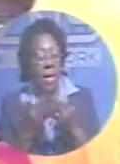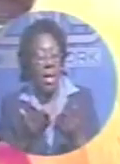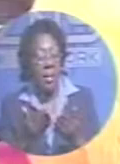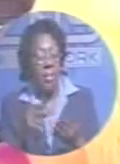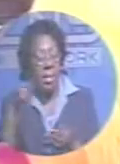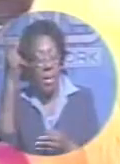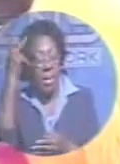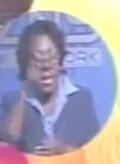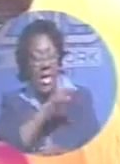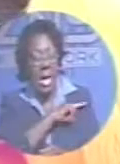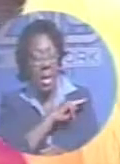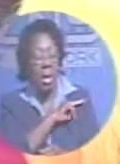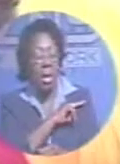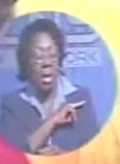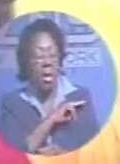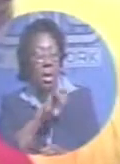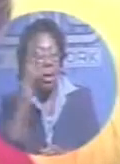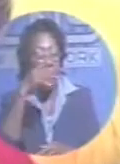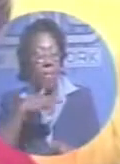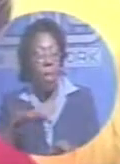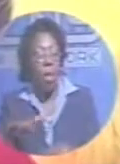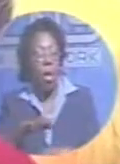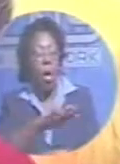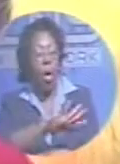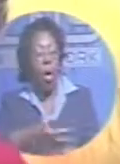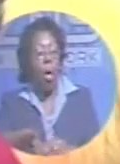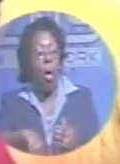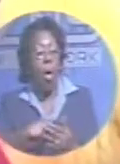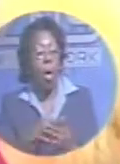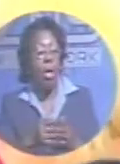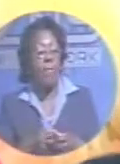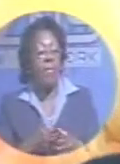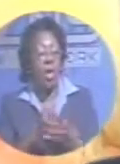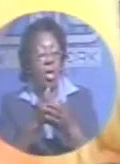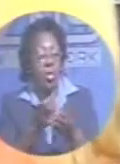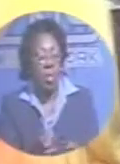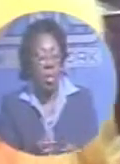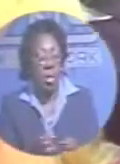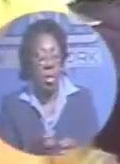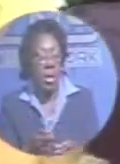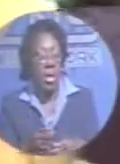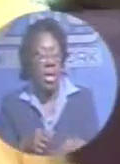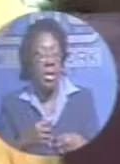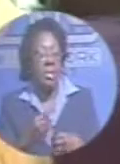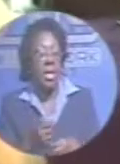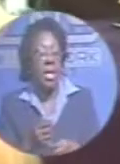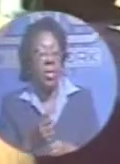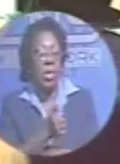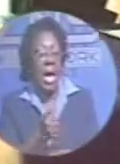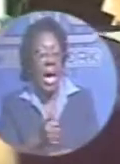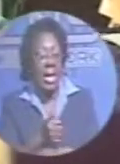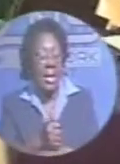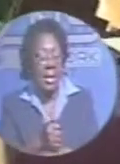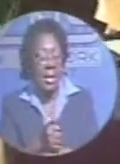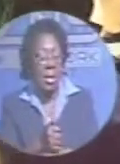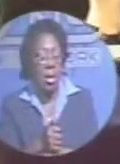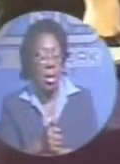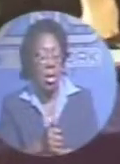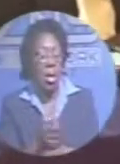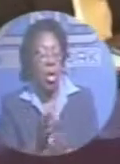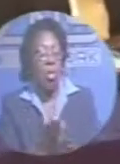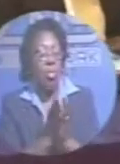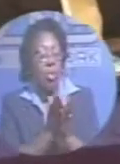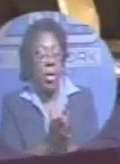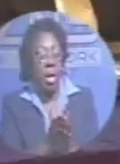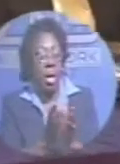Peter Nygaard for all the contribution that has been made to the Auckland's Regatta. That contribution has